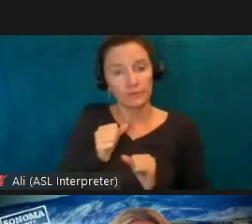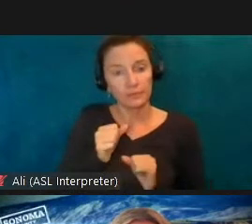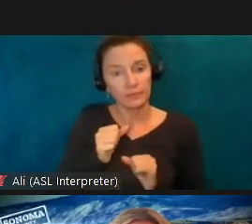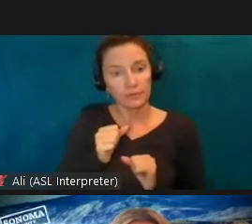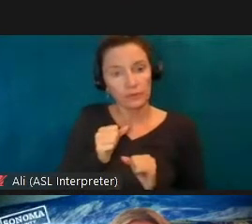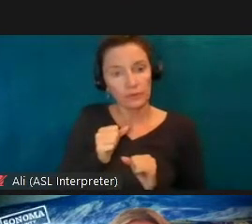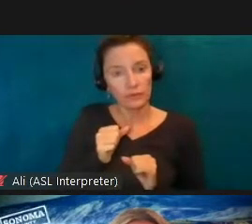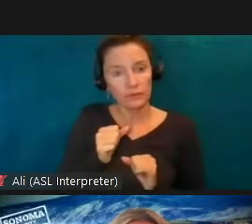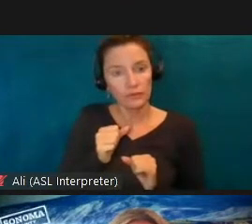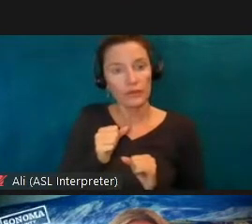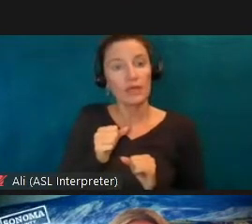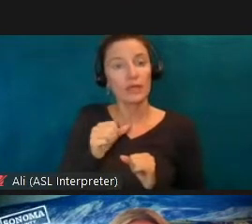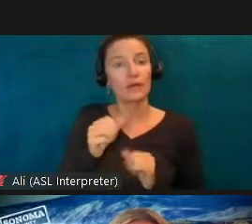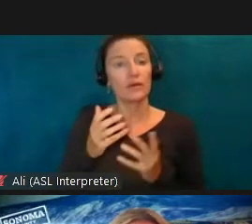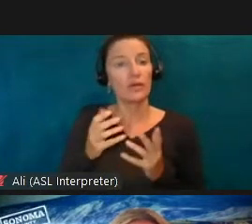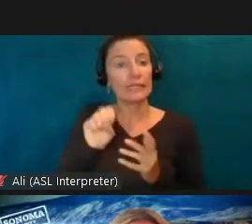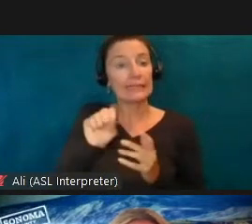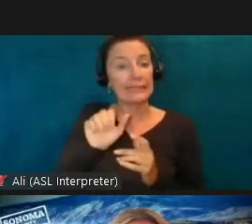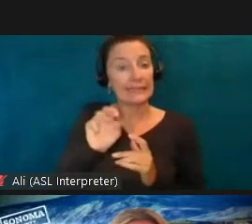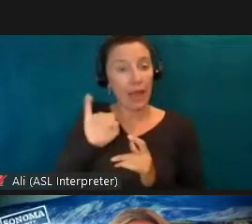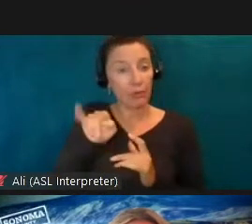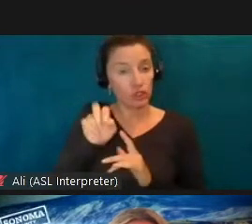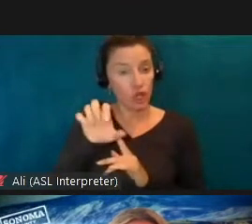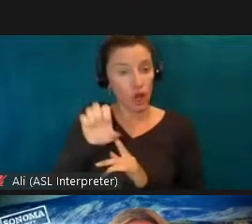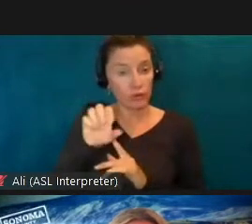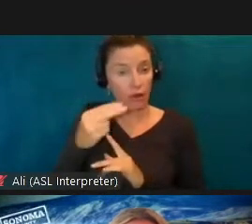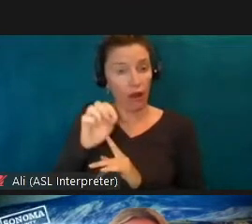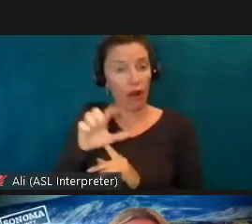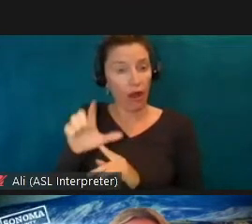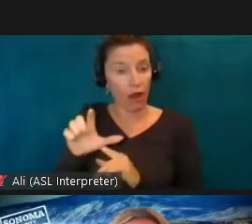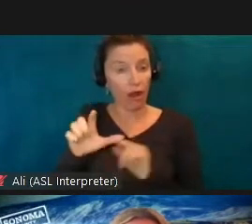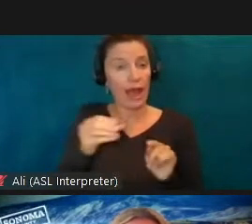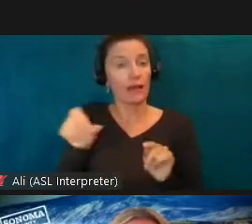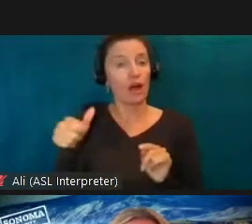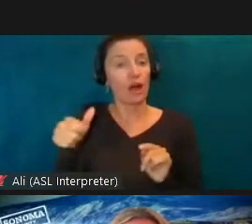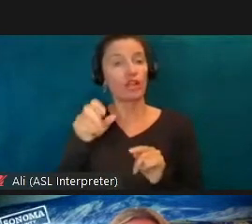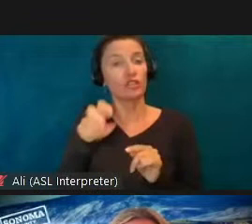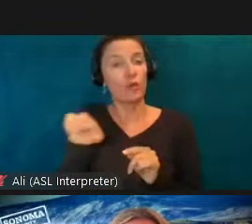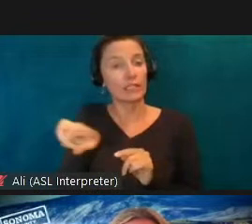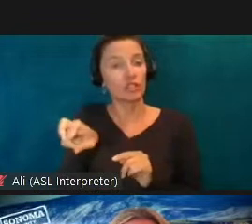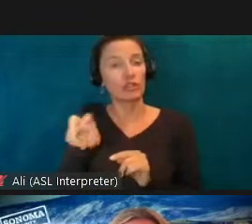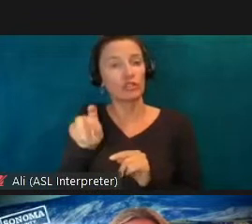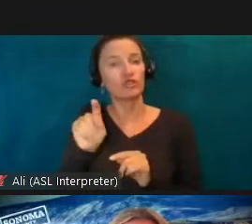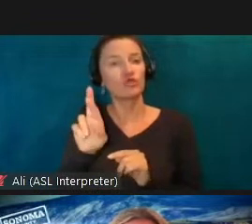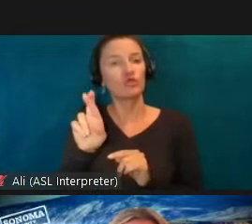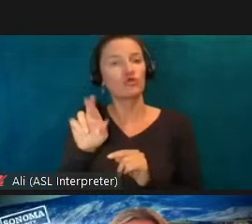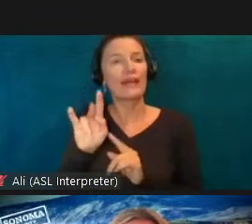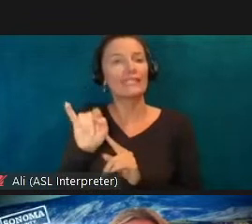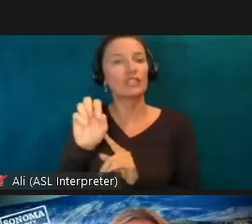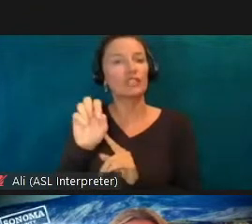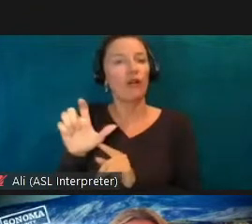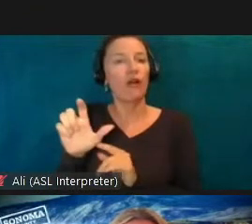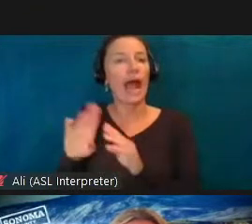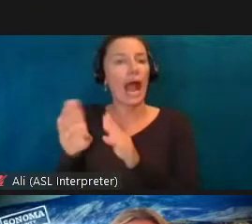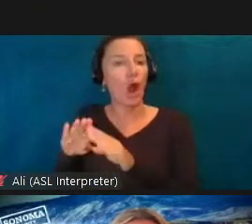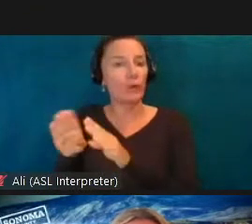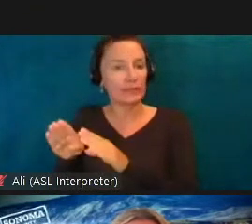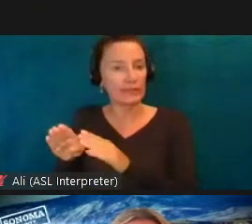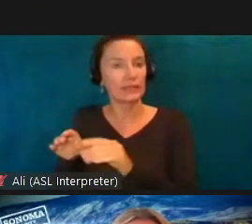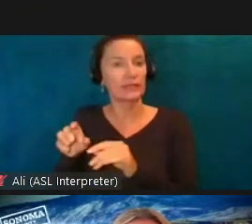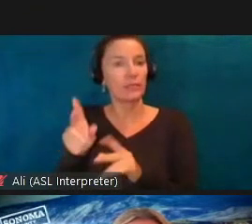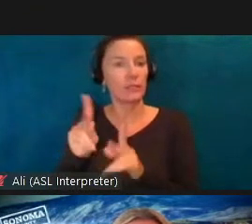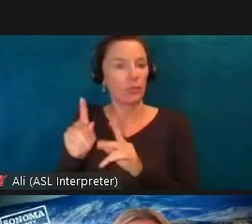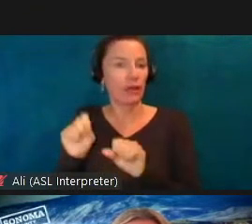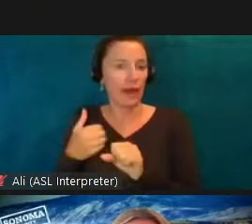in transitional housing where they can have their privacy as well. People continue to say to me that they are feeling